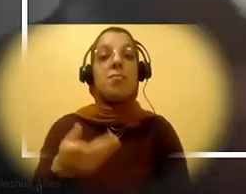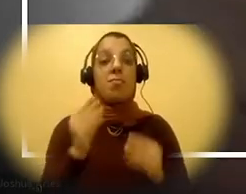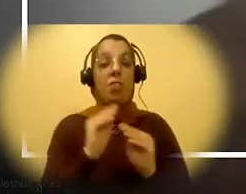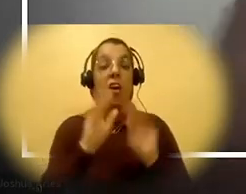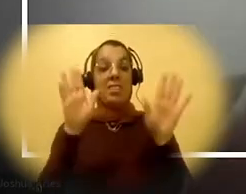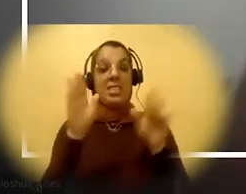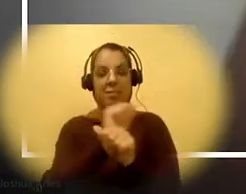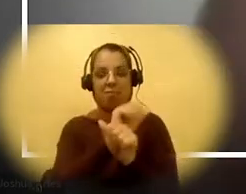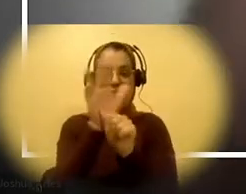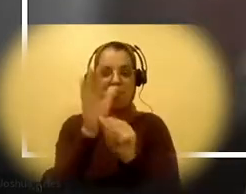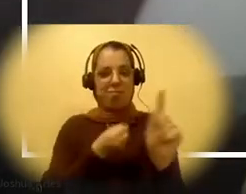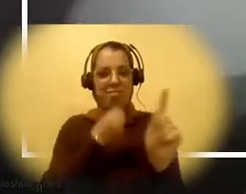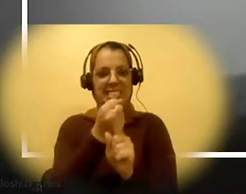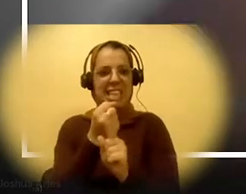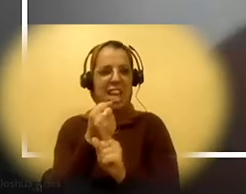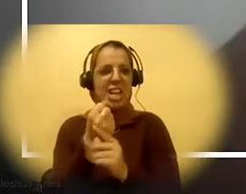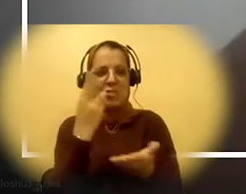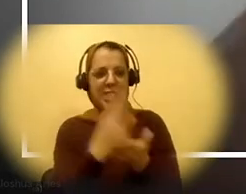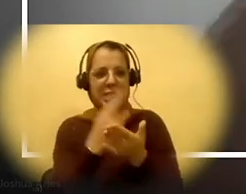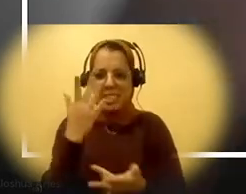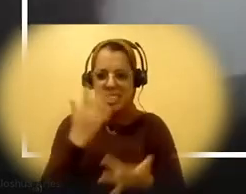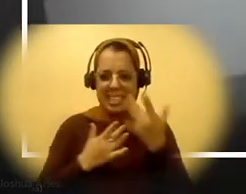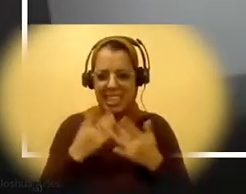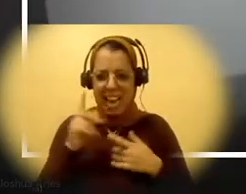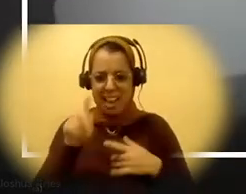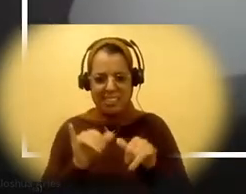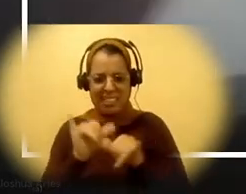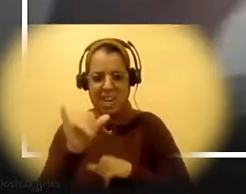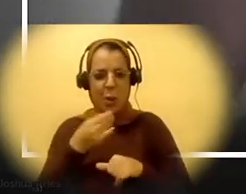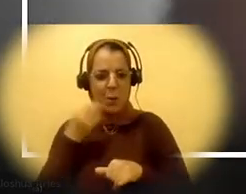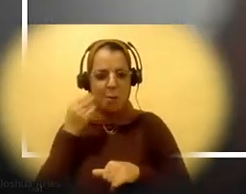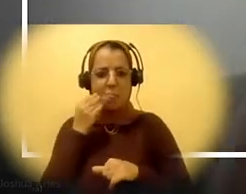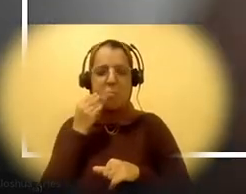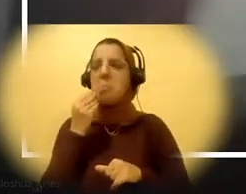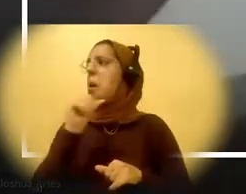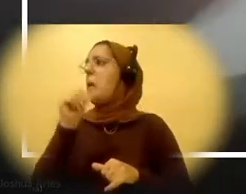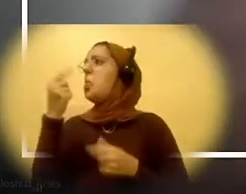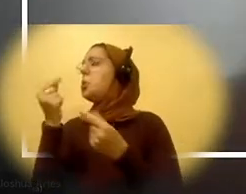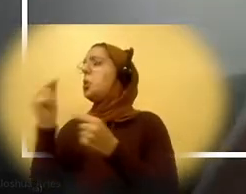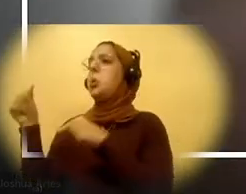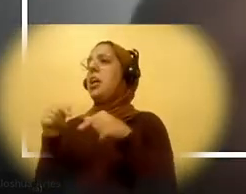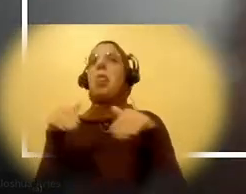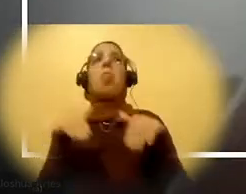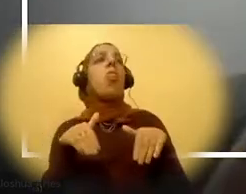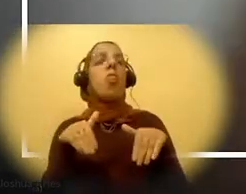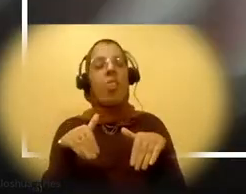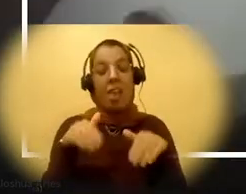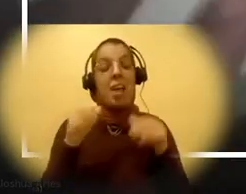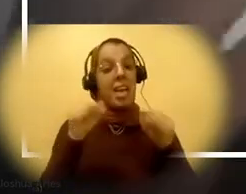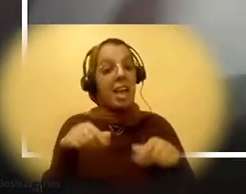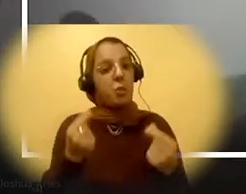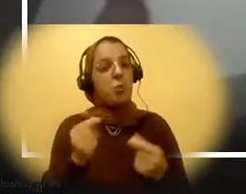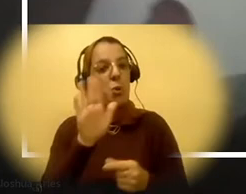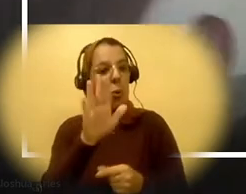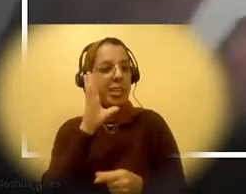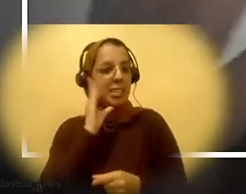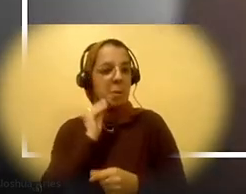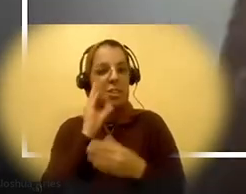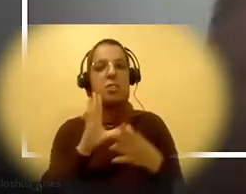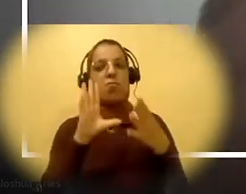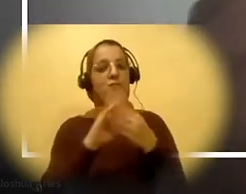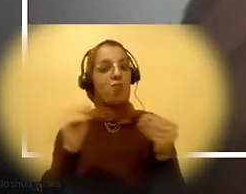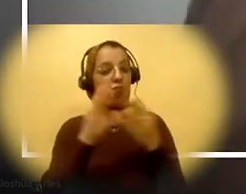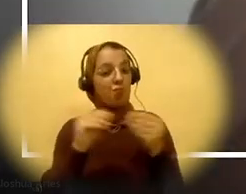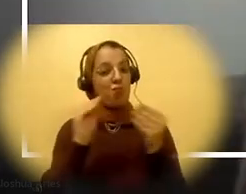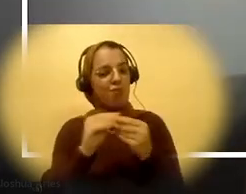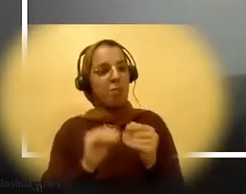like slim and when you're just forced to be at home, what else can you do? Well, you can self-narrate. You can tell a story about your experiences during the quarantine.